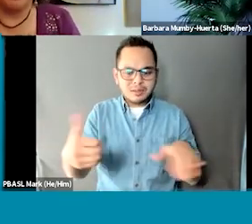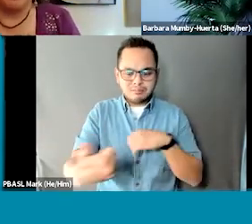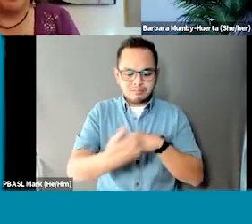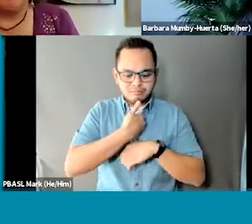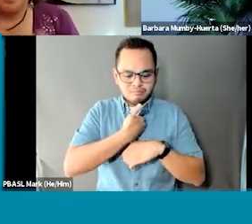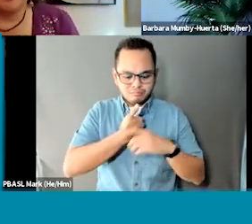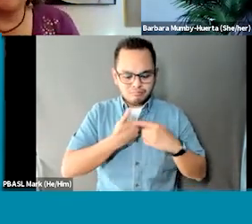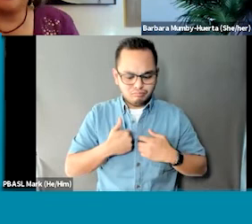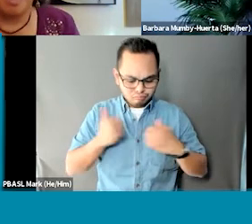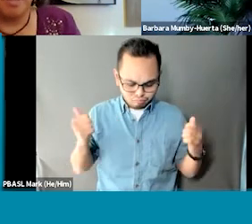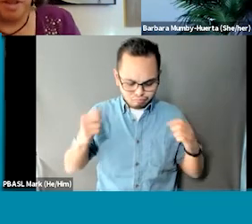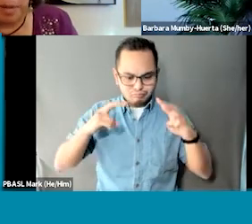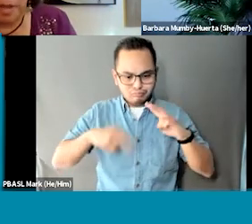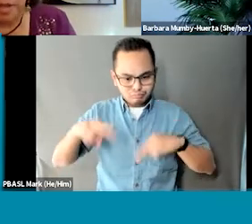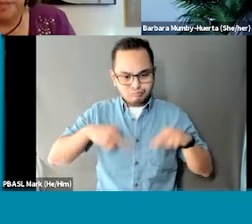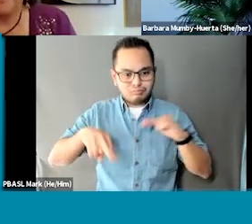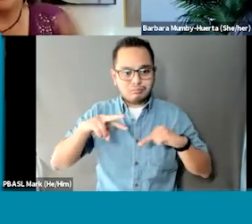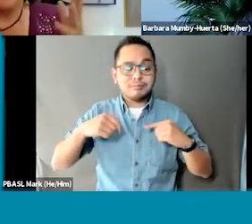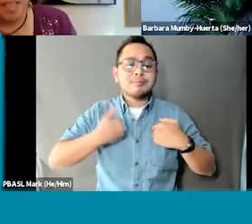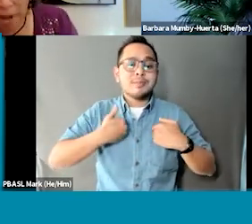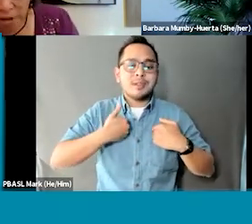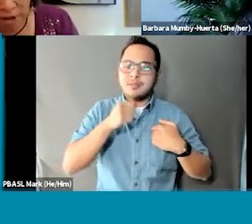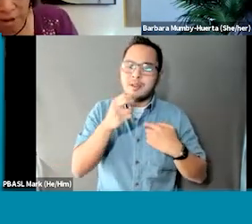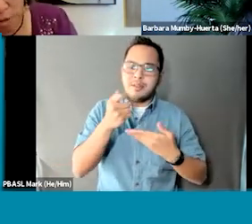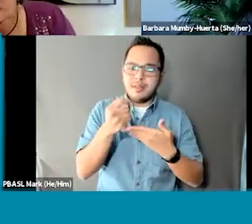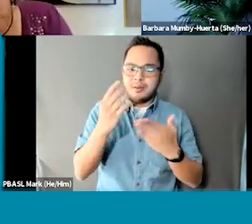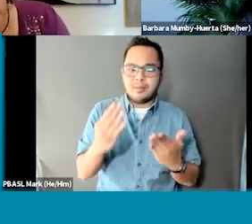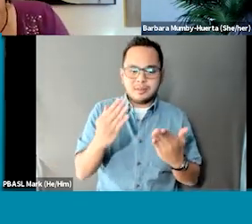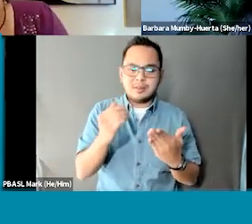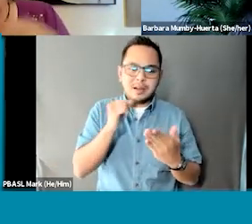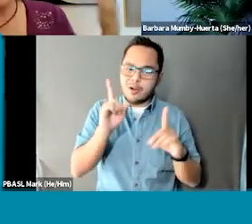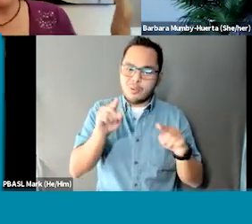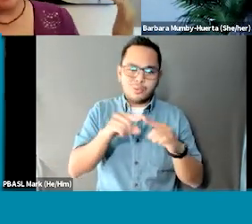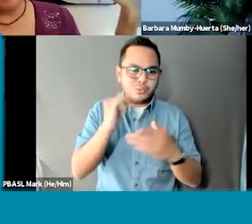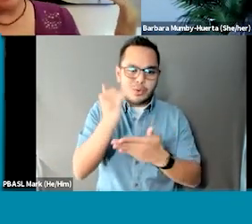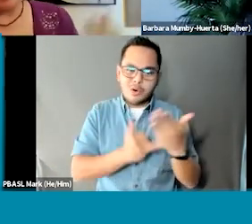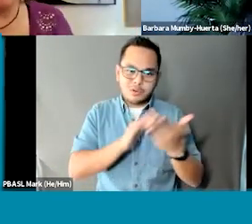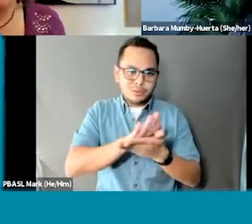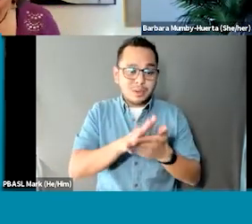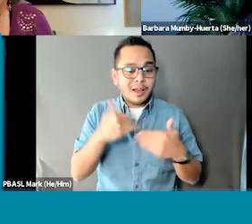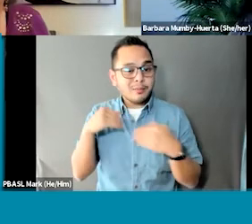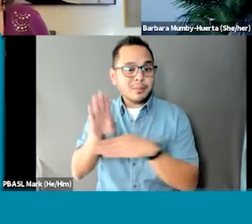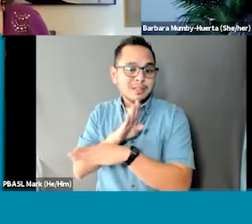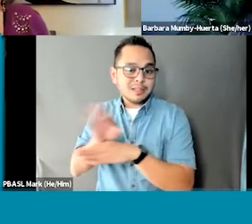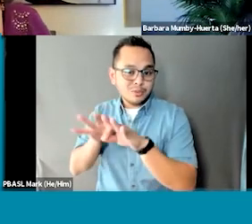internally. I am not a therapist. I did not go to art school. I actually got a business degree.